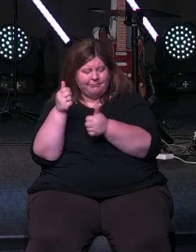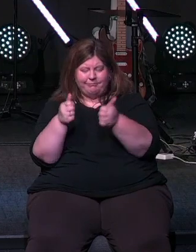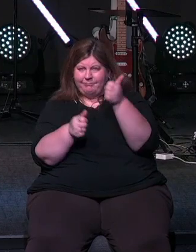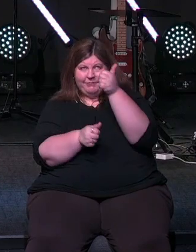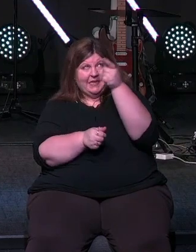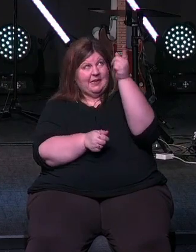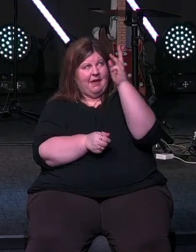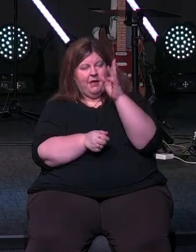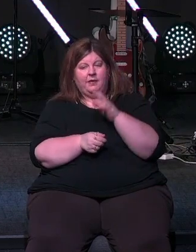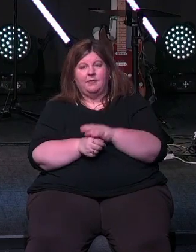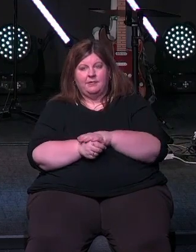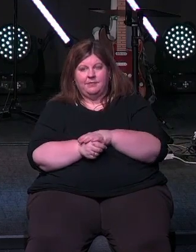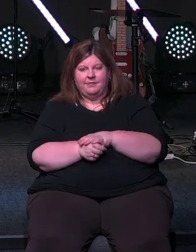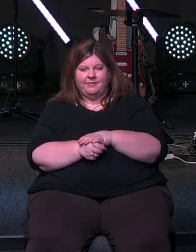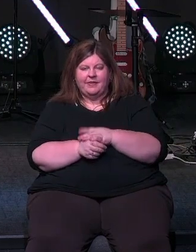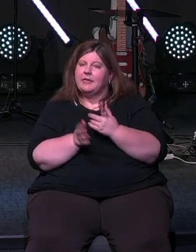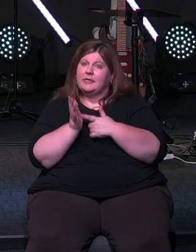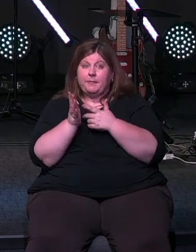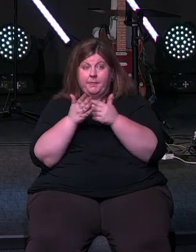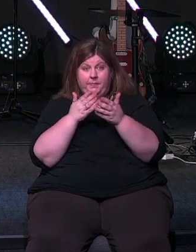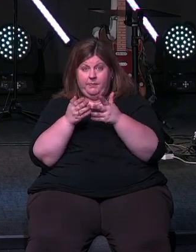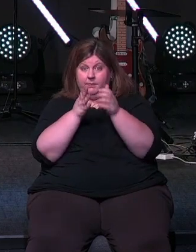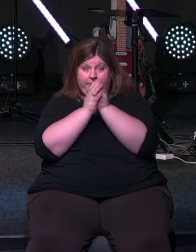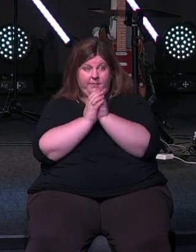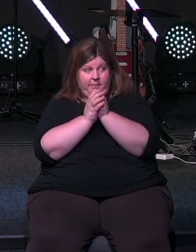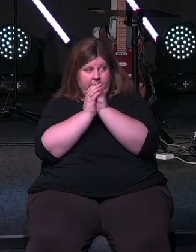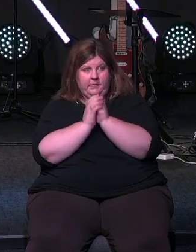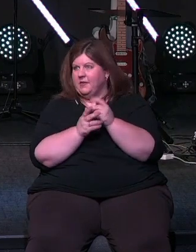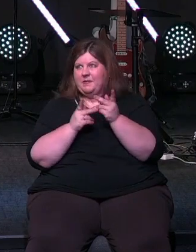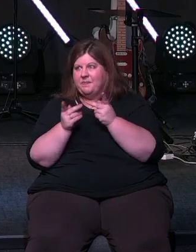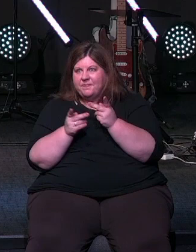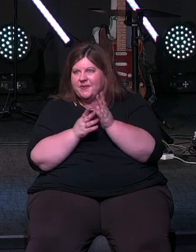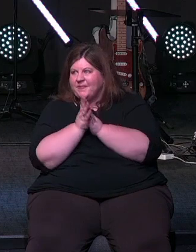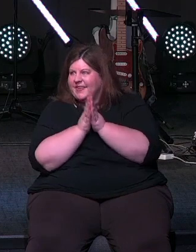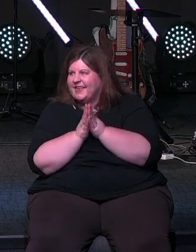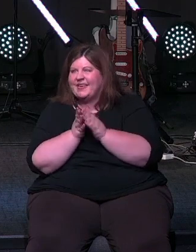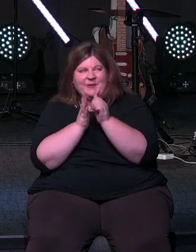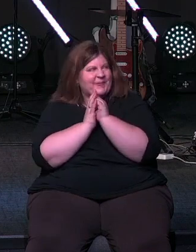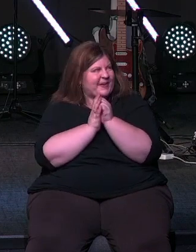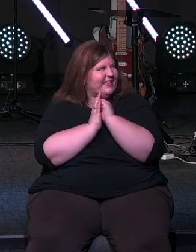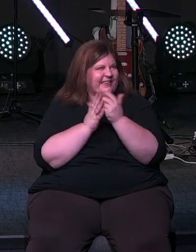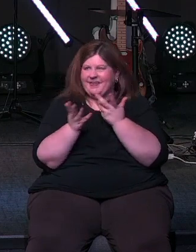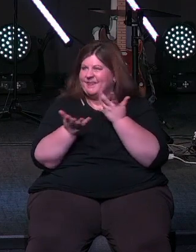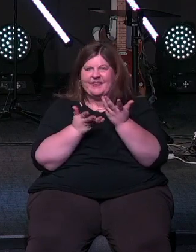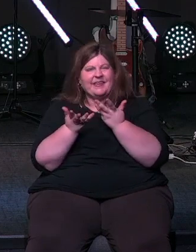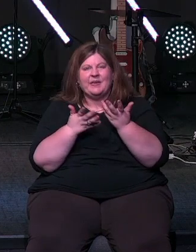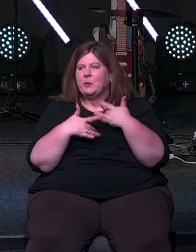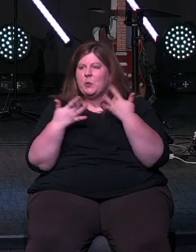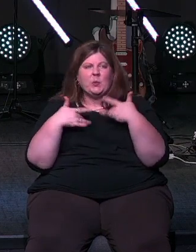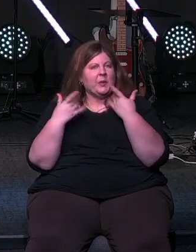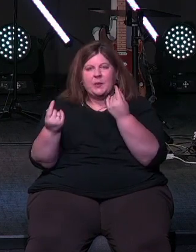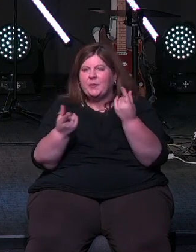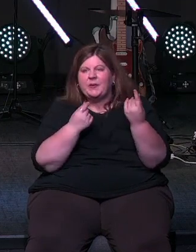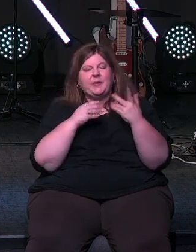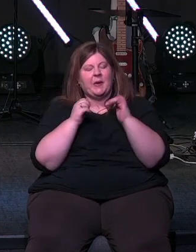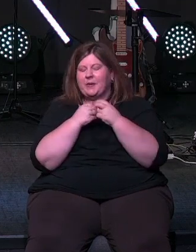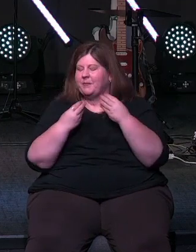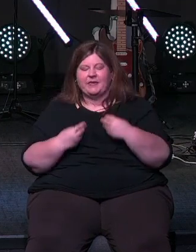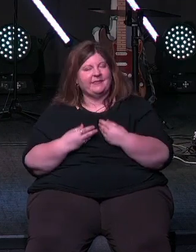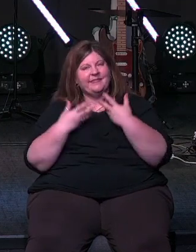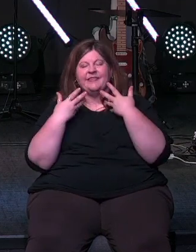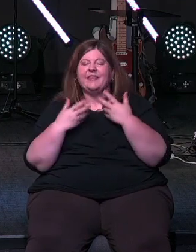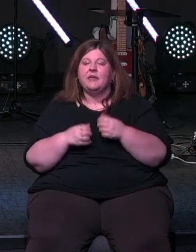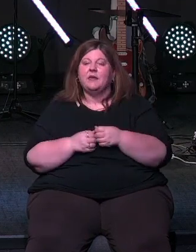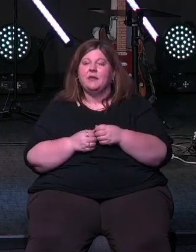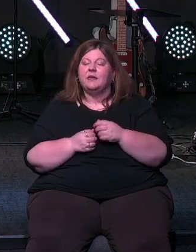Sometimes even in worship, like it's funny, even as a team, we go, are people into worship today? Are they not into worship today? Are we? What can we do? How can we stir this environment?